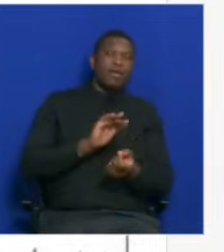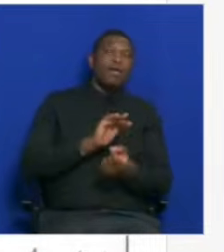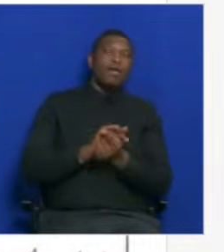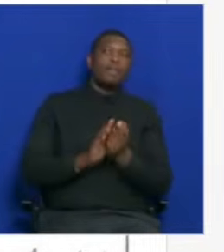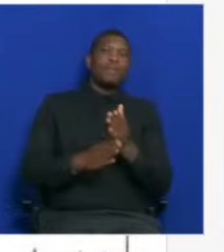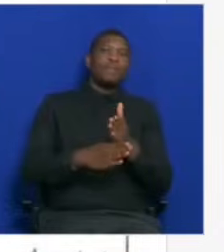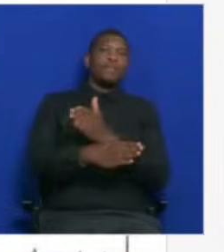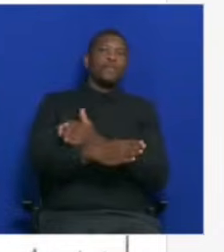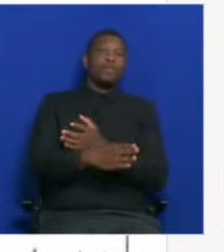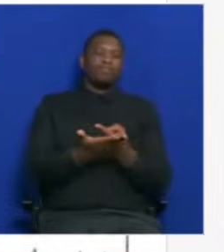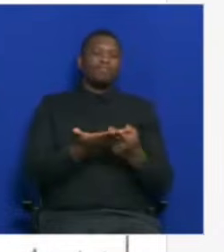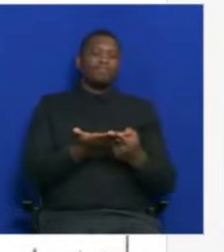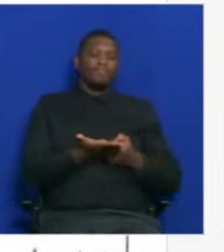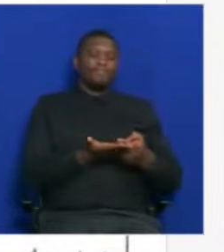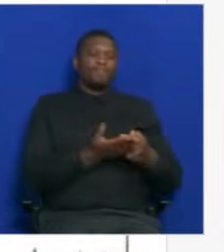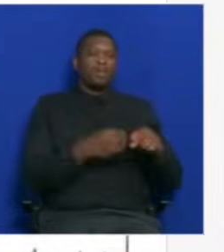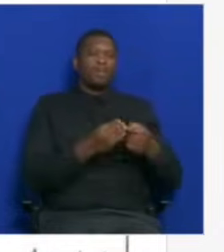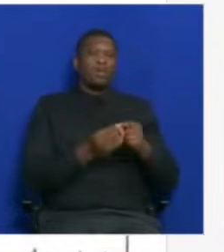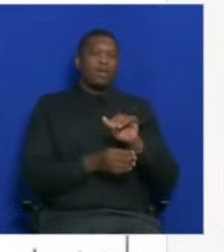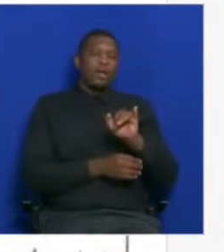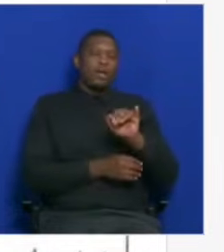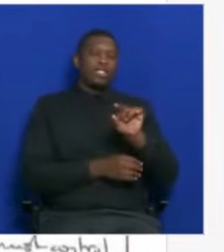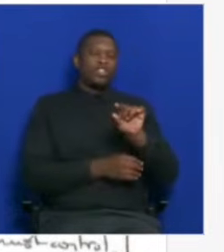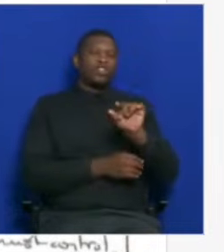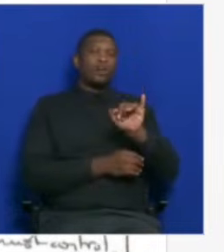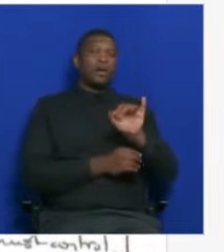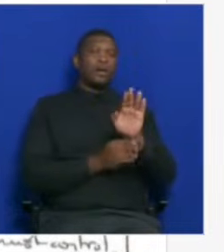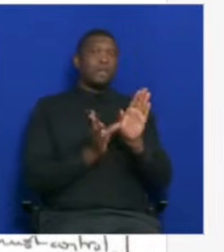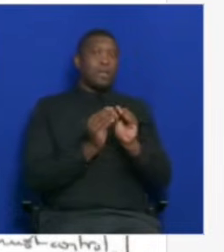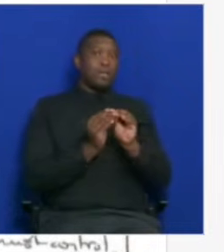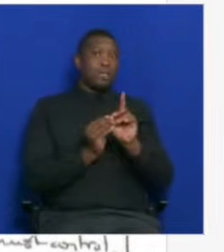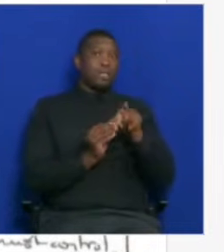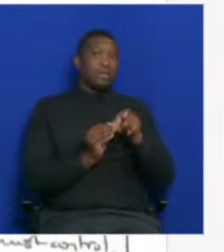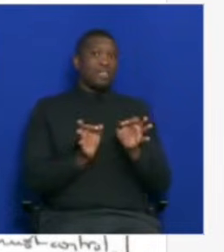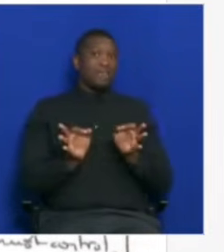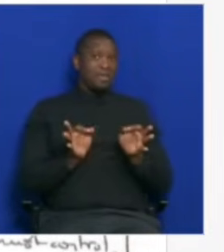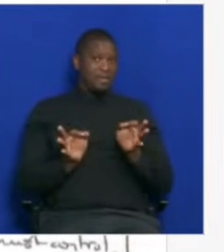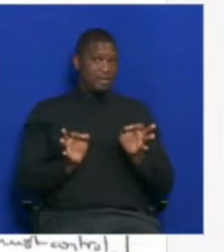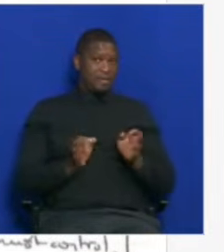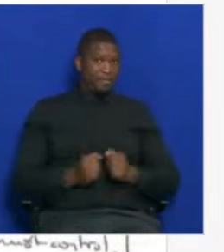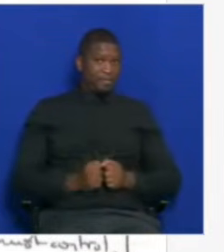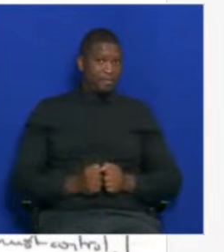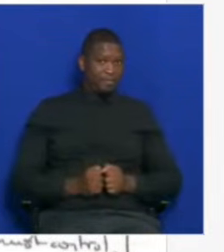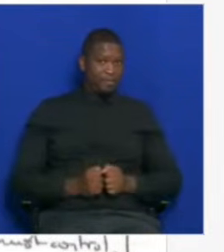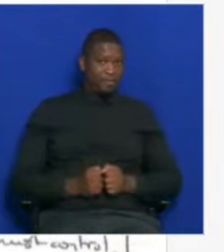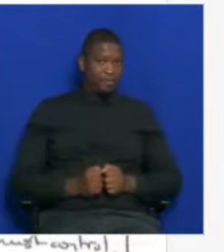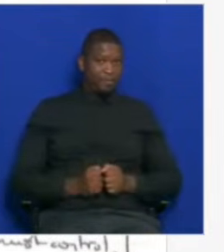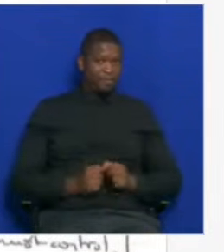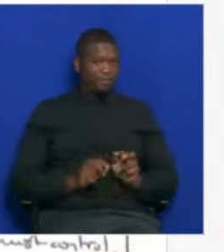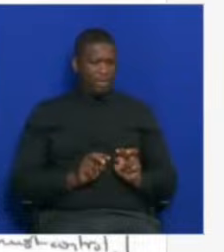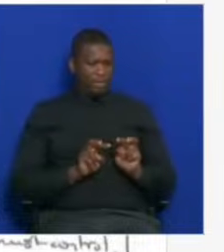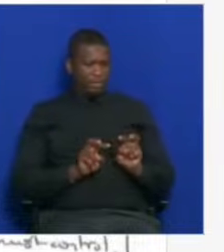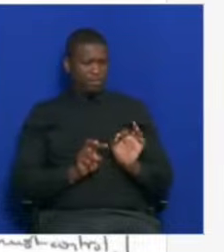about that IGI meeting that you were to facilitate. I see that.